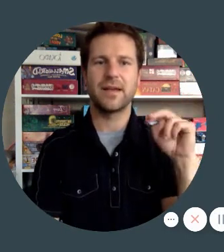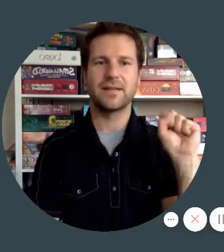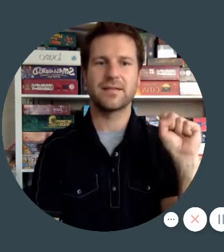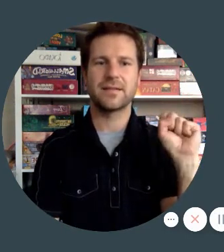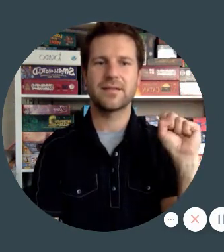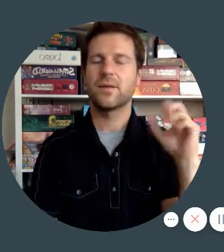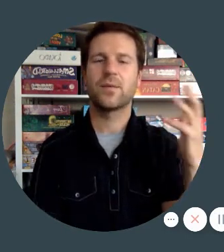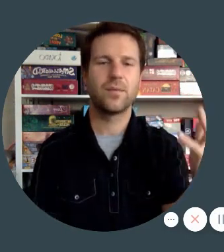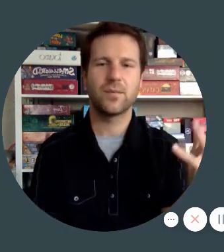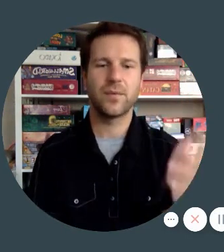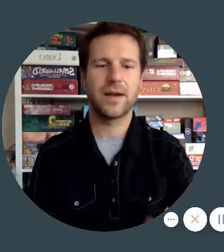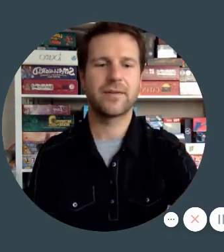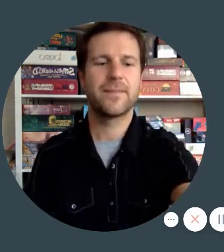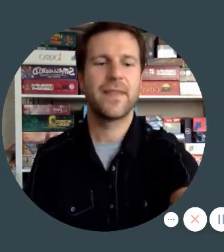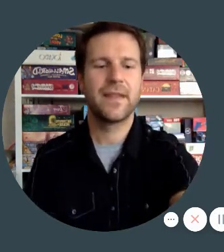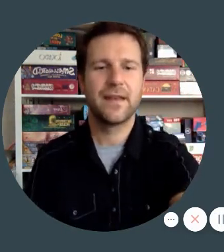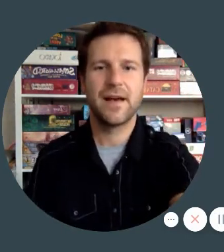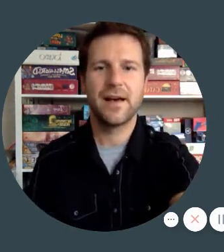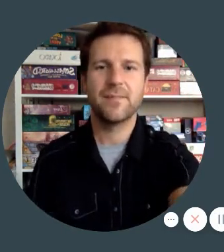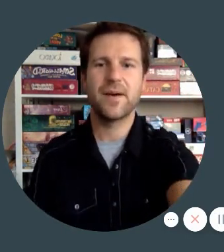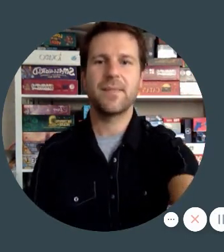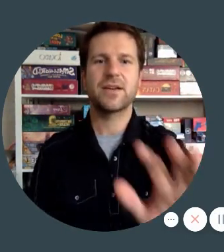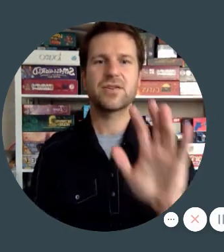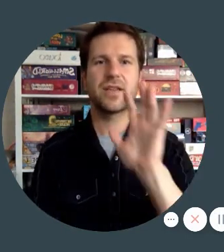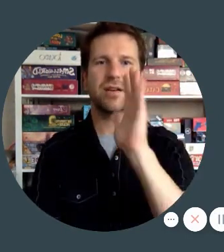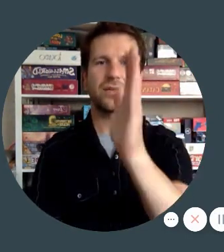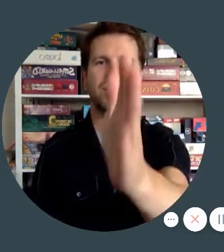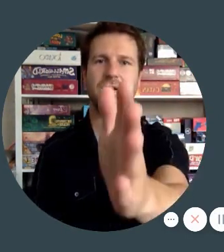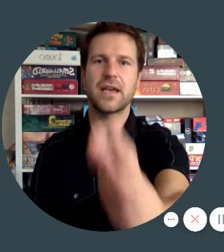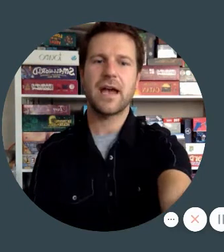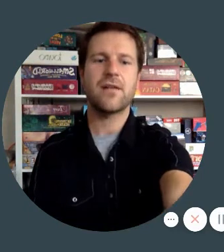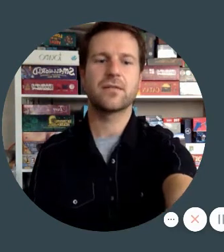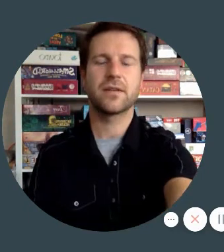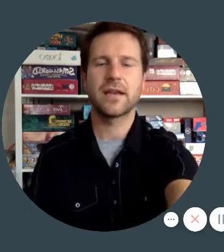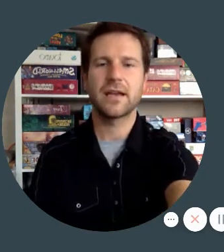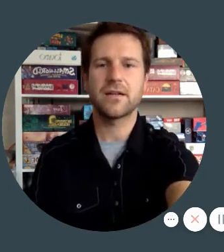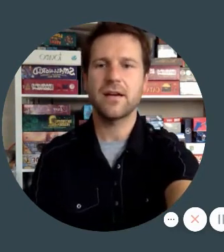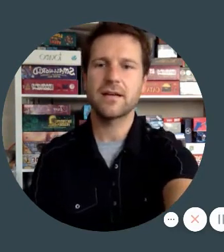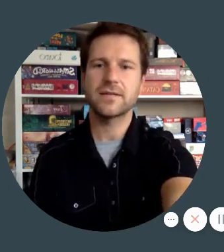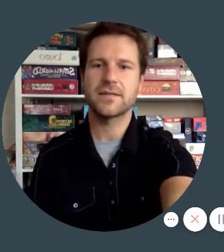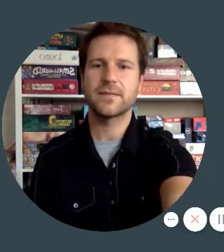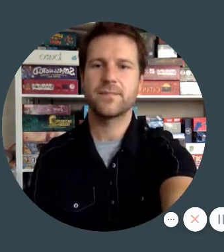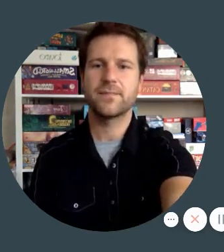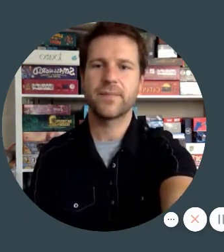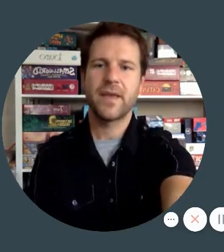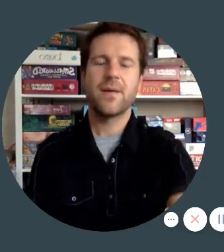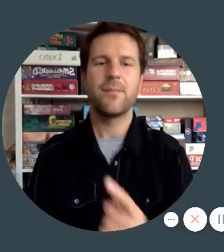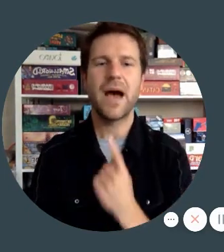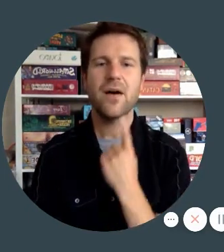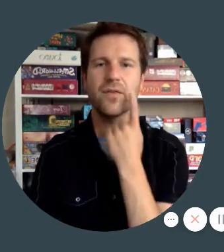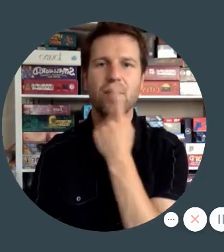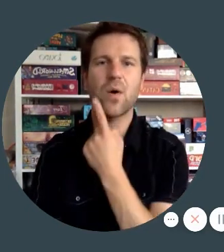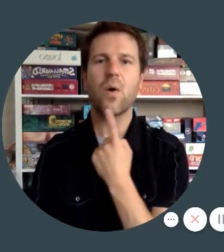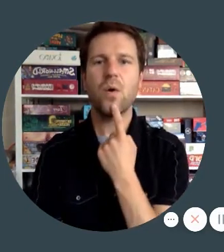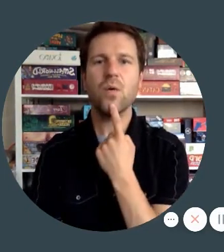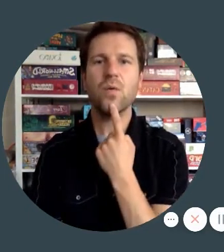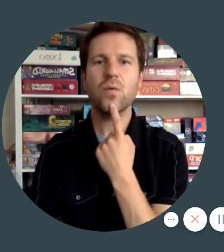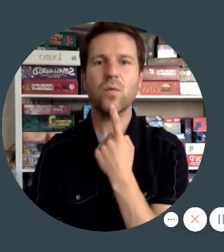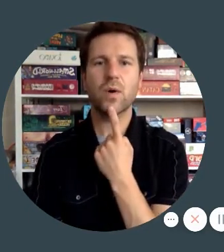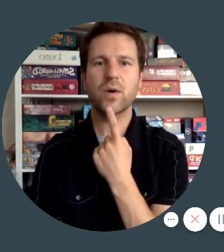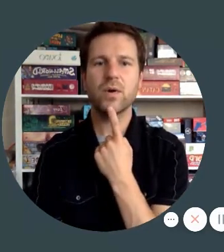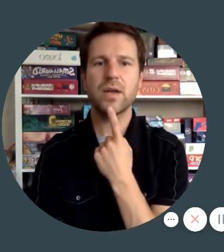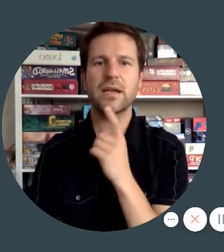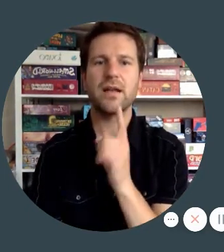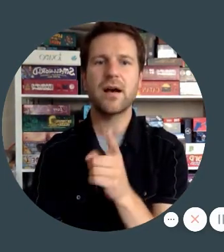be pens, whatever. But make sure that you're looking out, looking at your audience. Mouth the